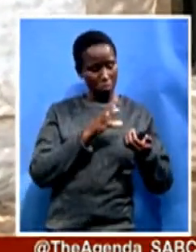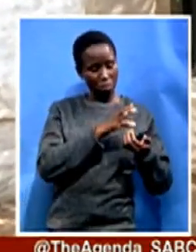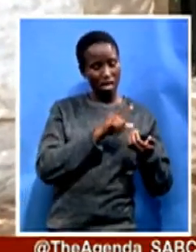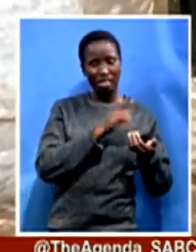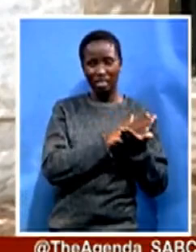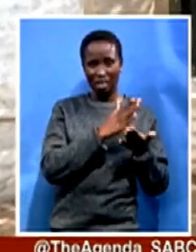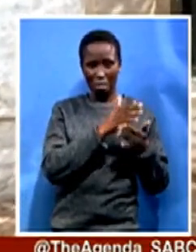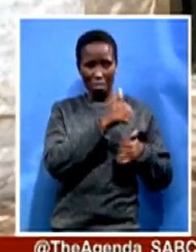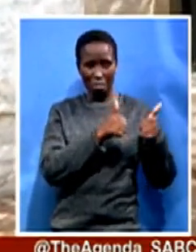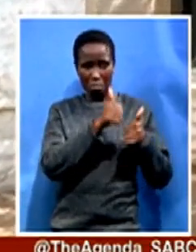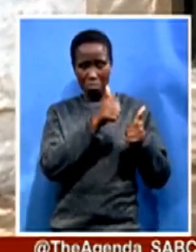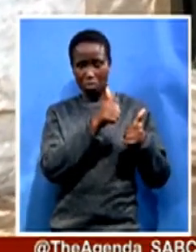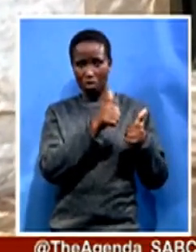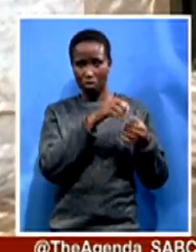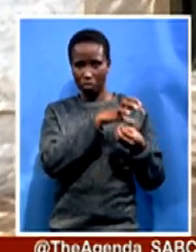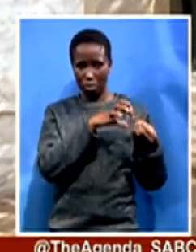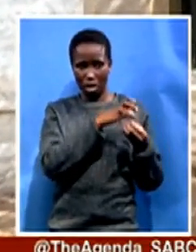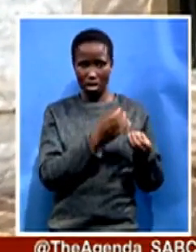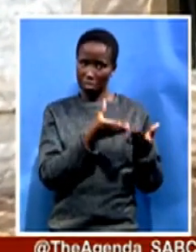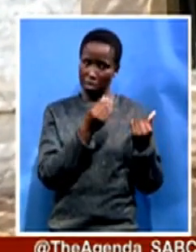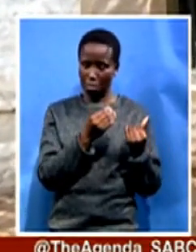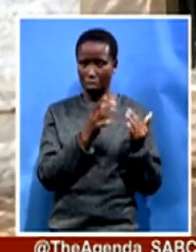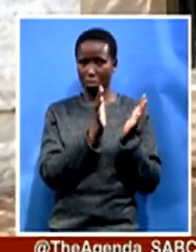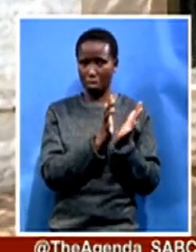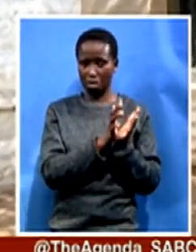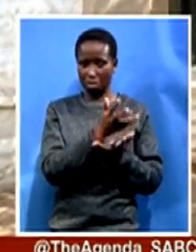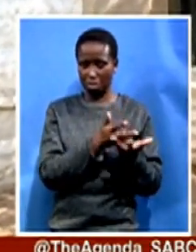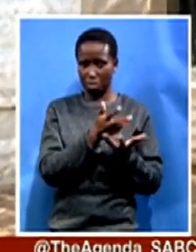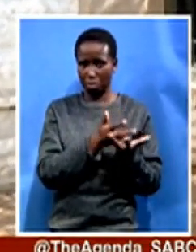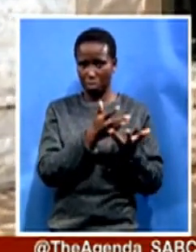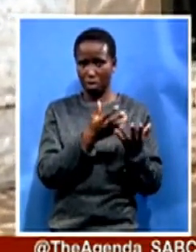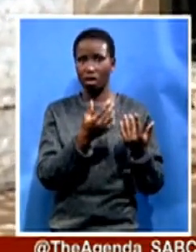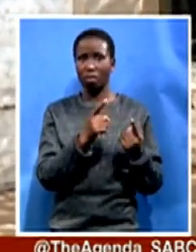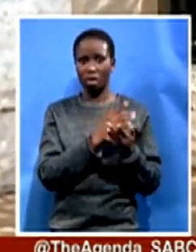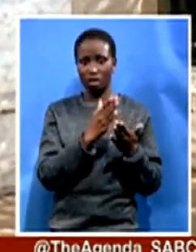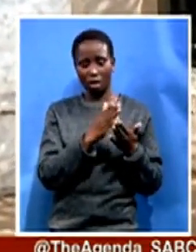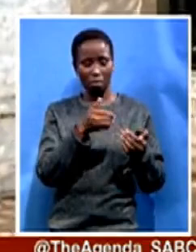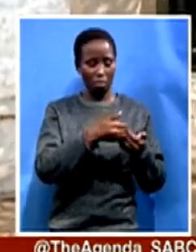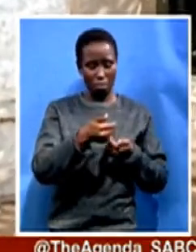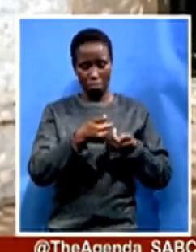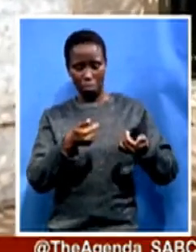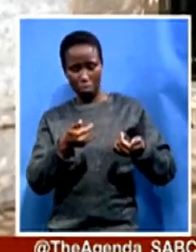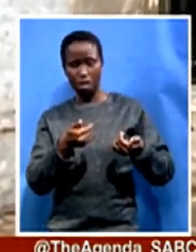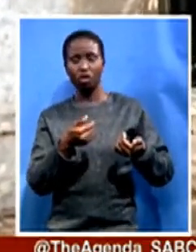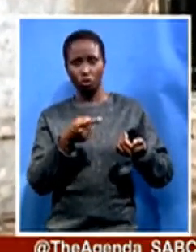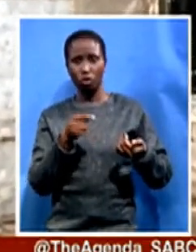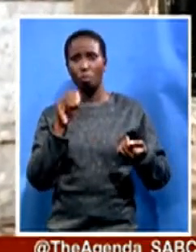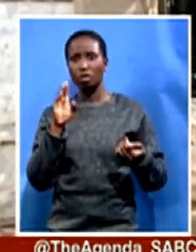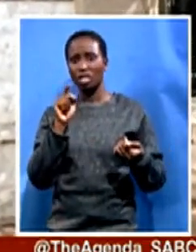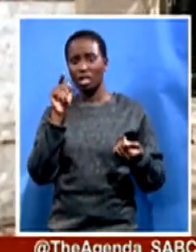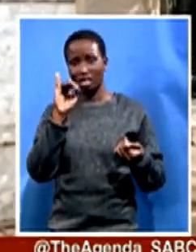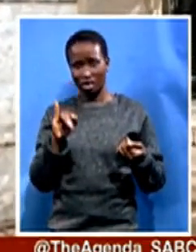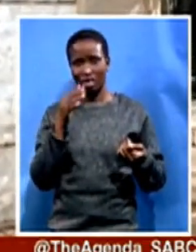meetings, parallel meetings. The Prince Mangosuthu Buthelezi calls them without him knowing.